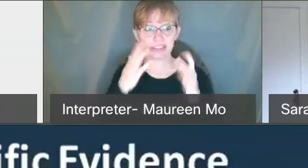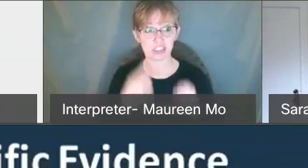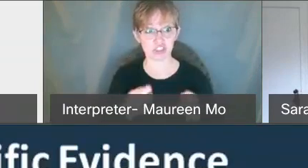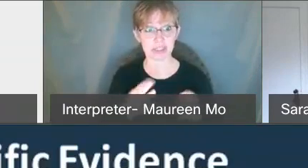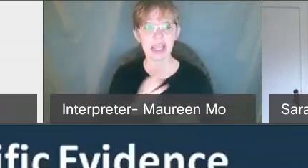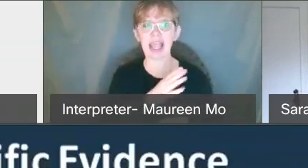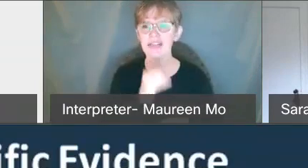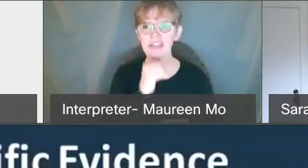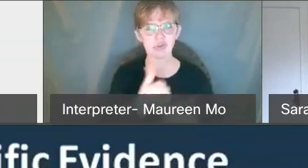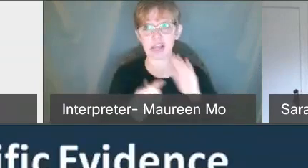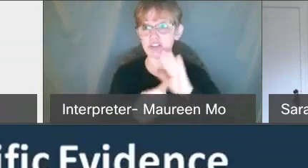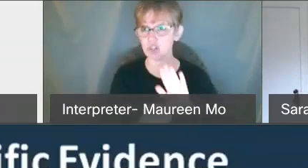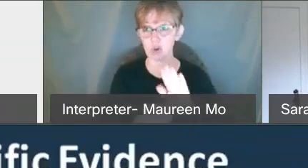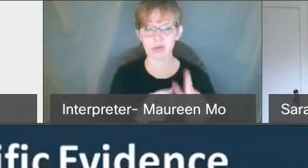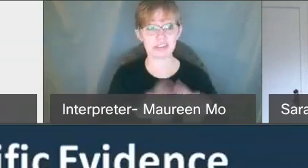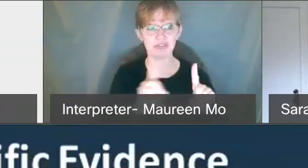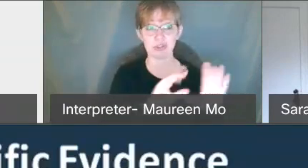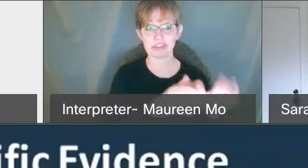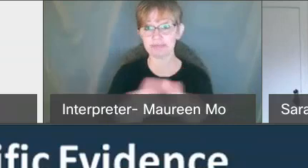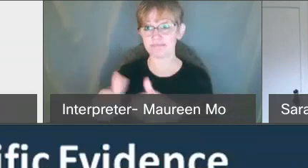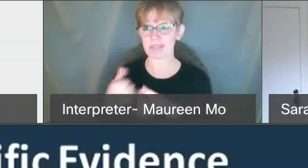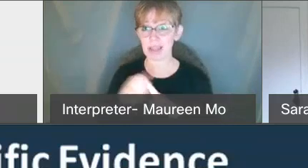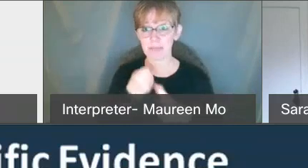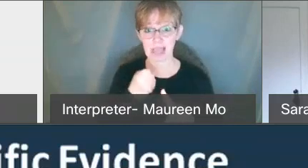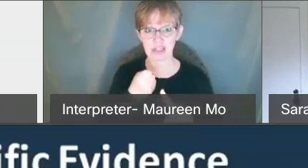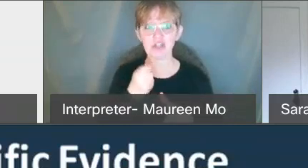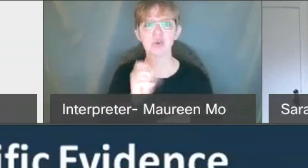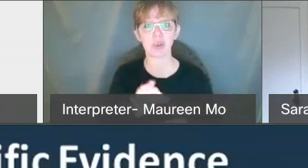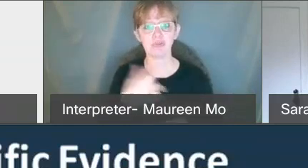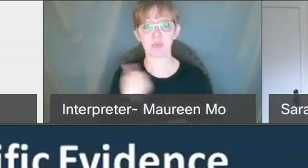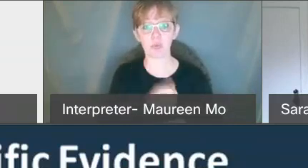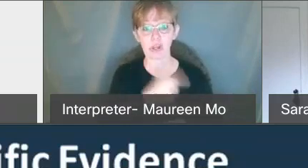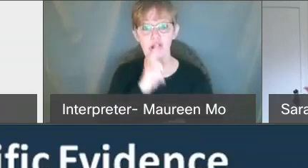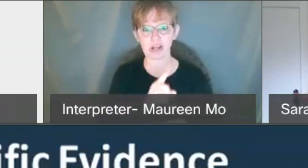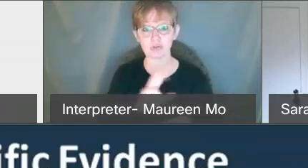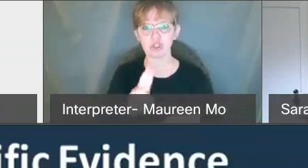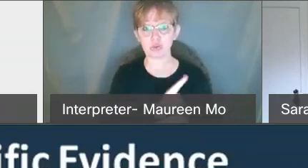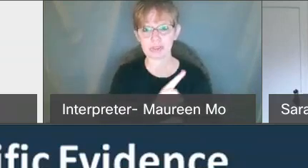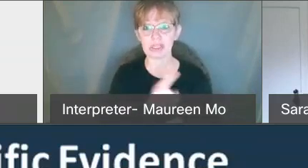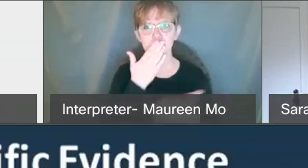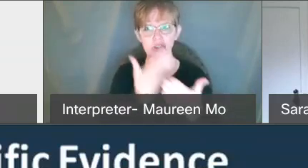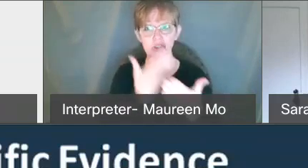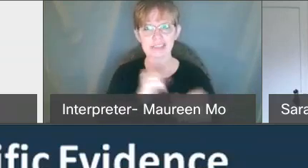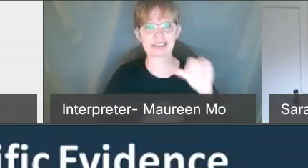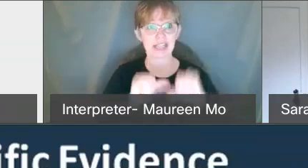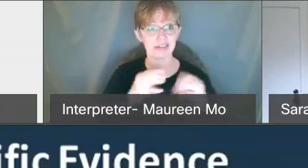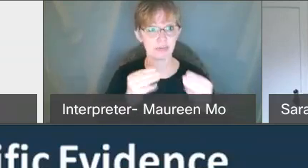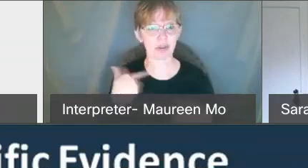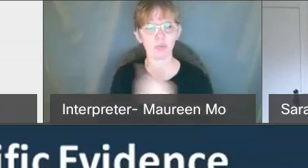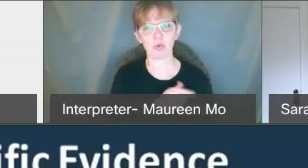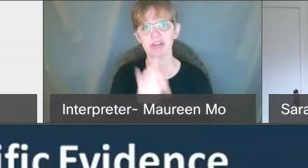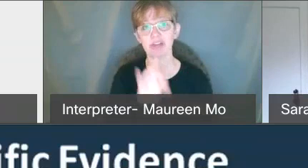So in studies that are actually using appropriate and rigorous scientific methods, we're finding that risk assessment instruments